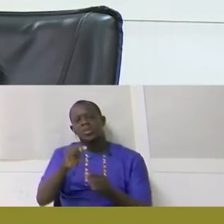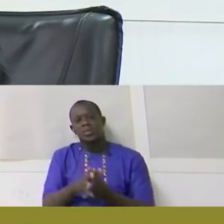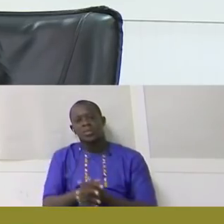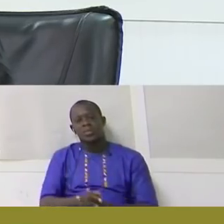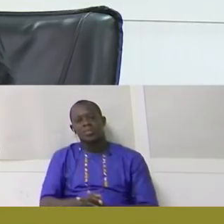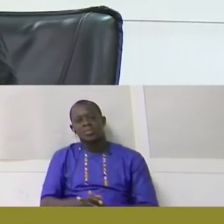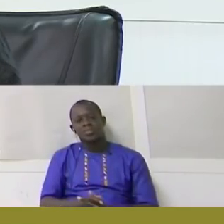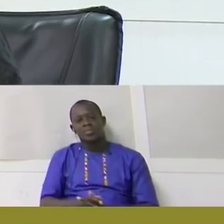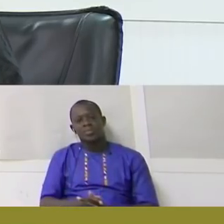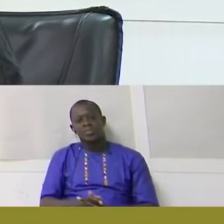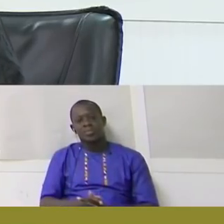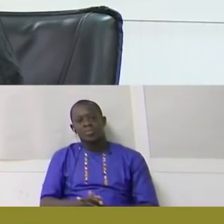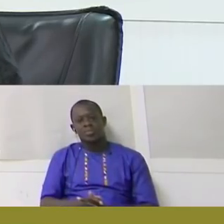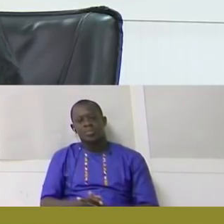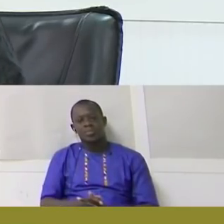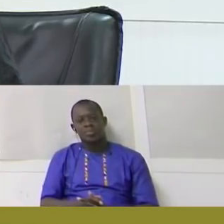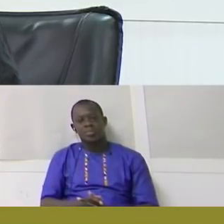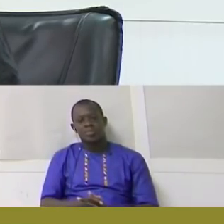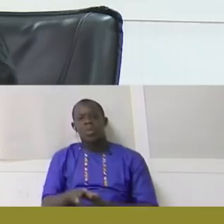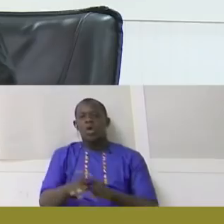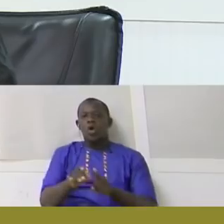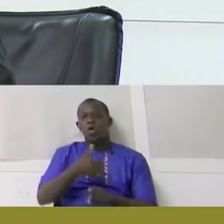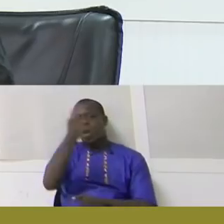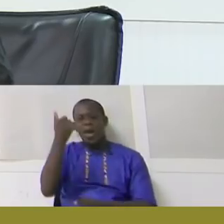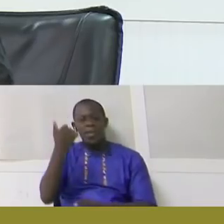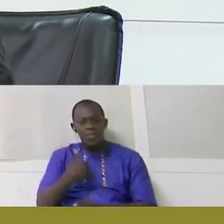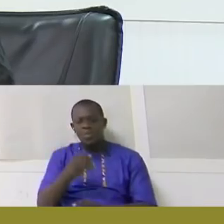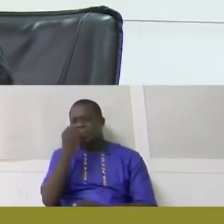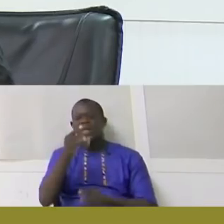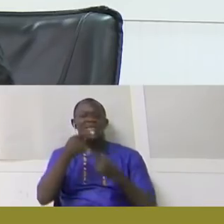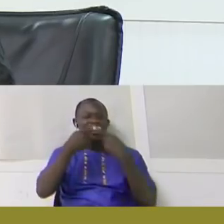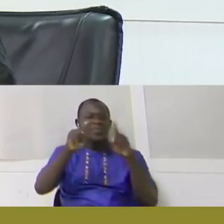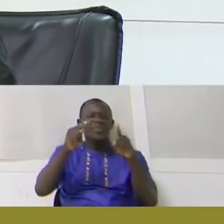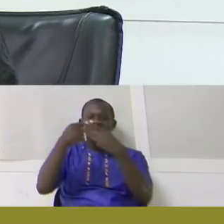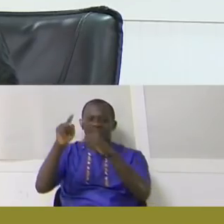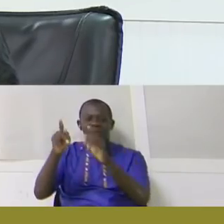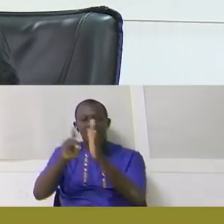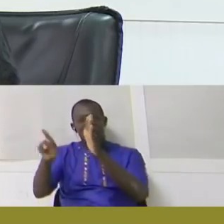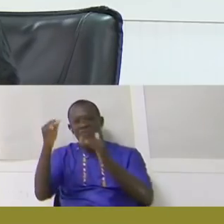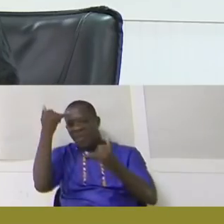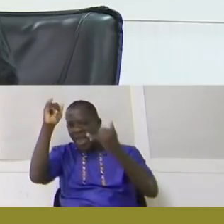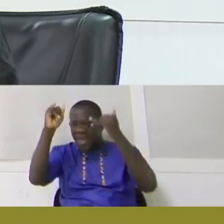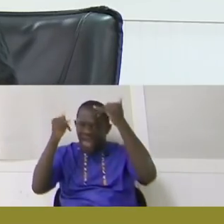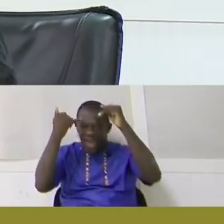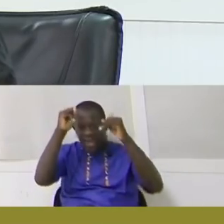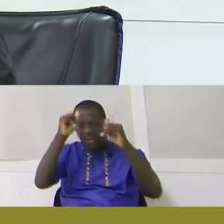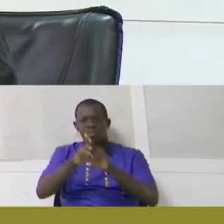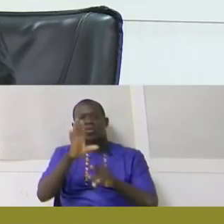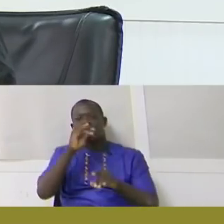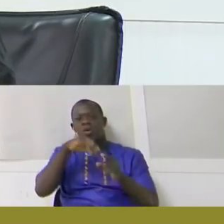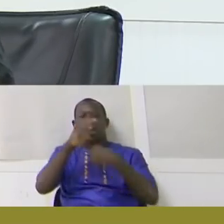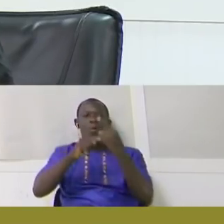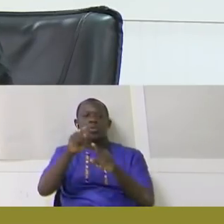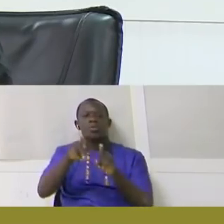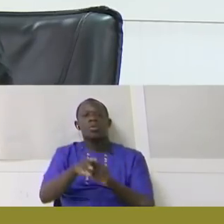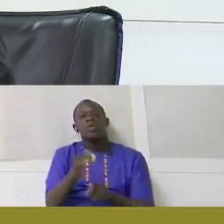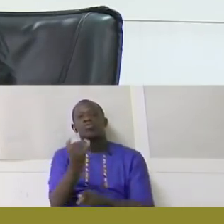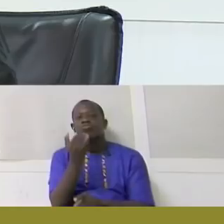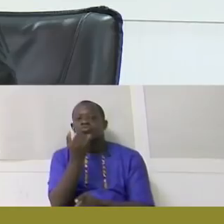dinañ la level level bu neeka they will level you all types of levels ngeen jégal ma ci cadeau